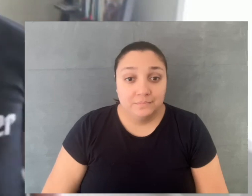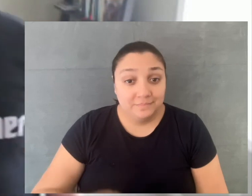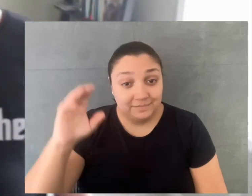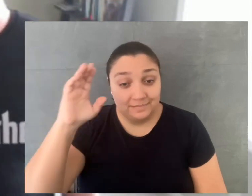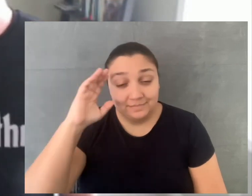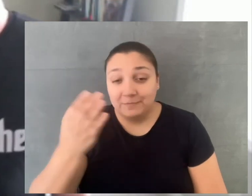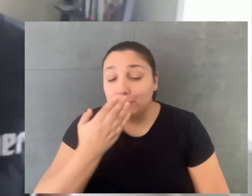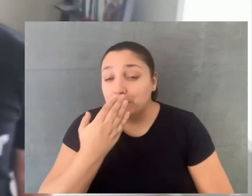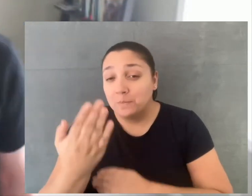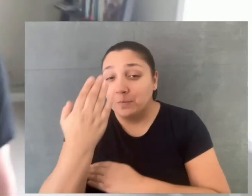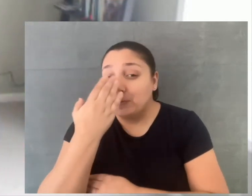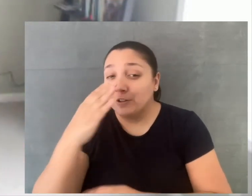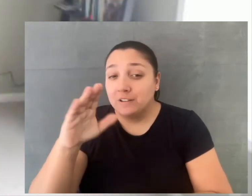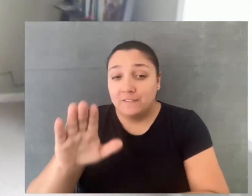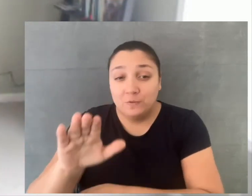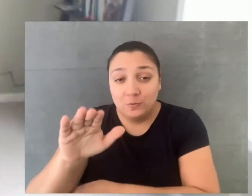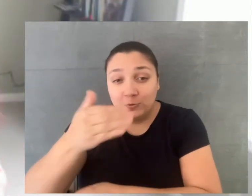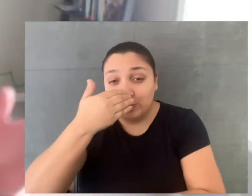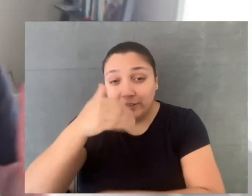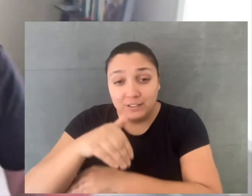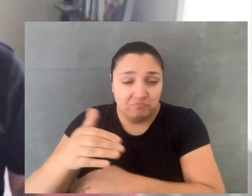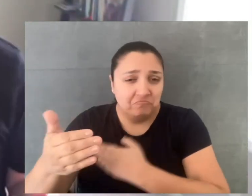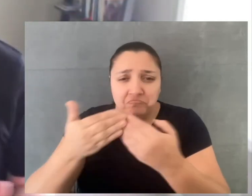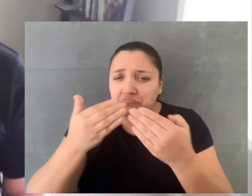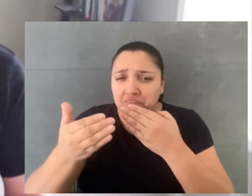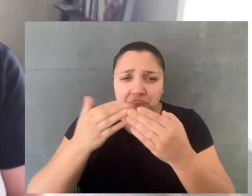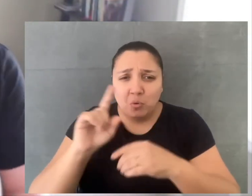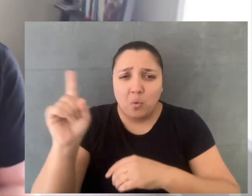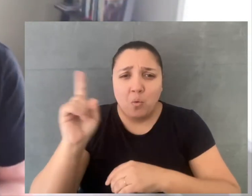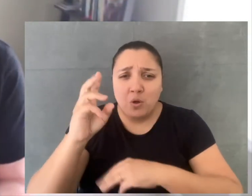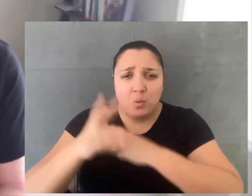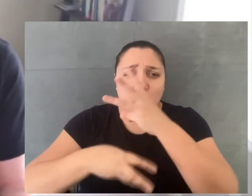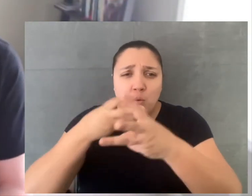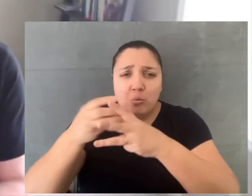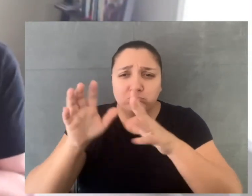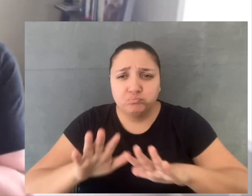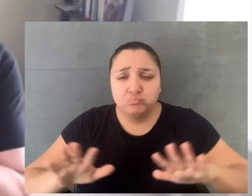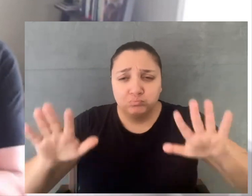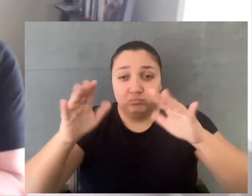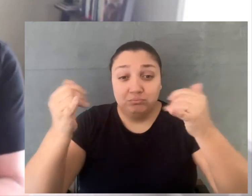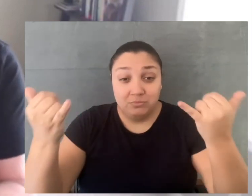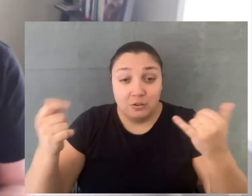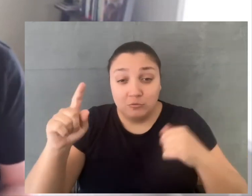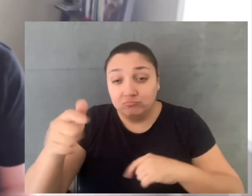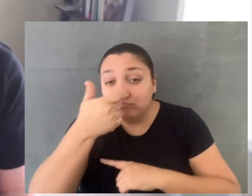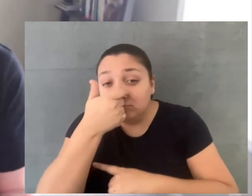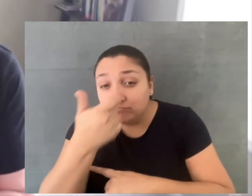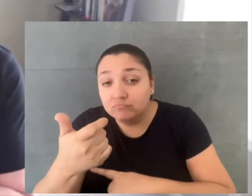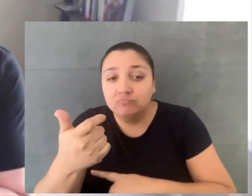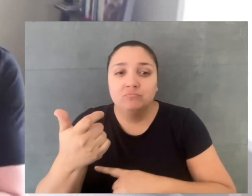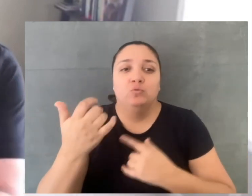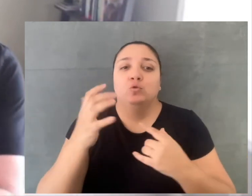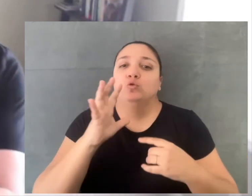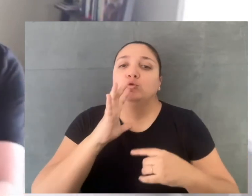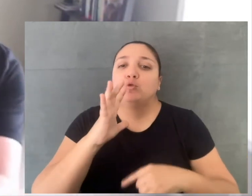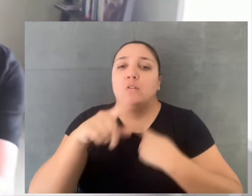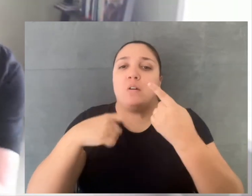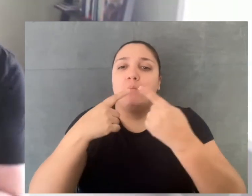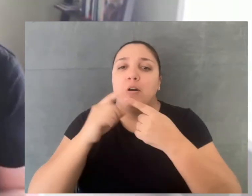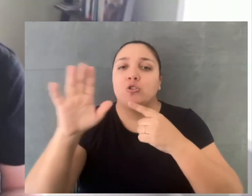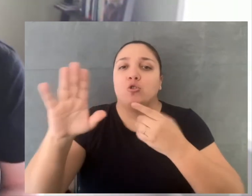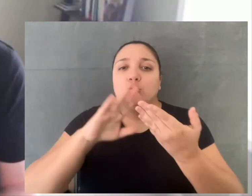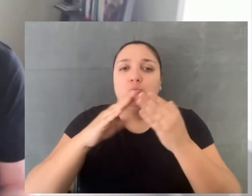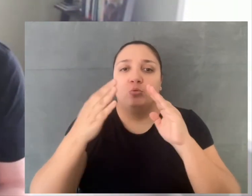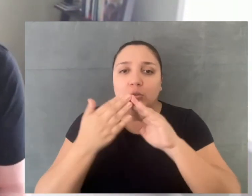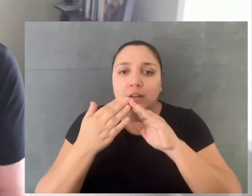Hey, good morning, good afternoon, good evening, wherever in the world you may happen to be. You've now tuned in to Talk About Your Community, brought to you by Clocktower Advisors.